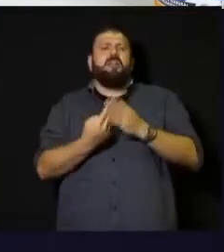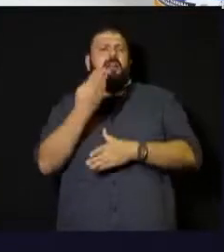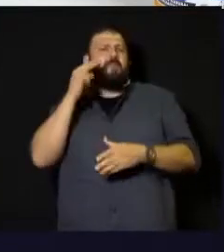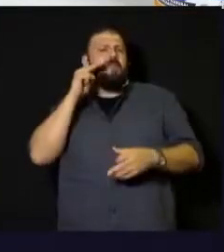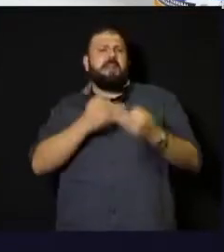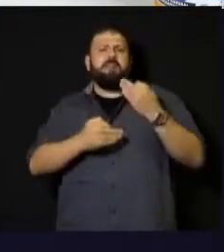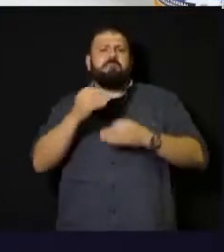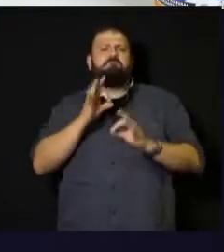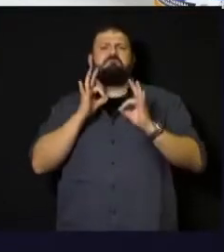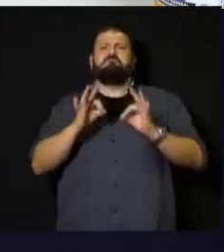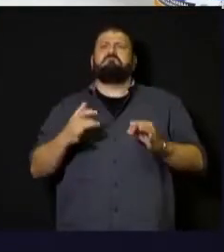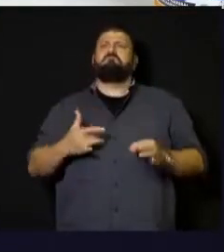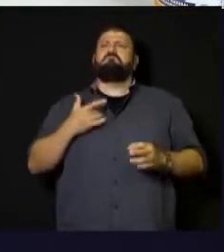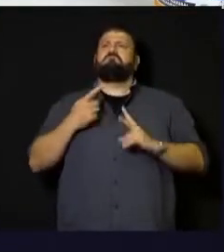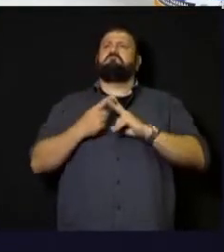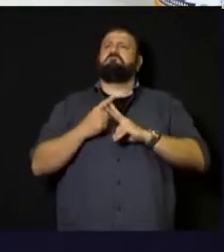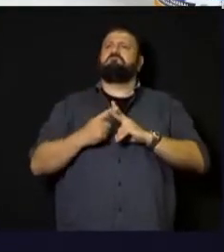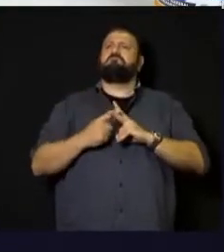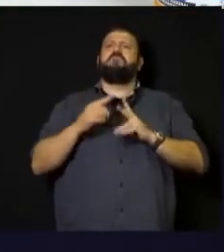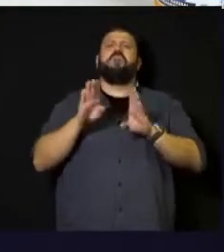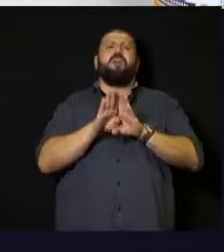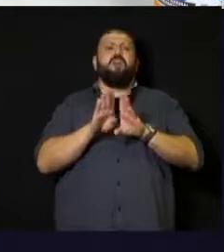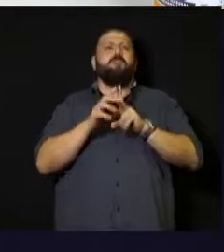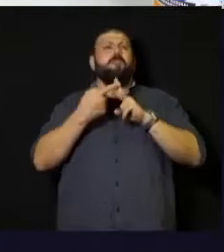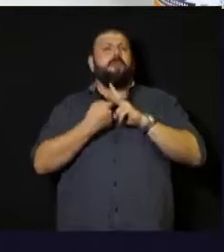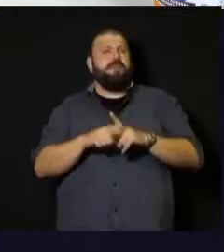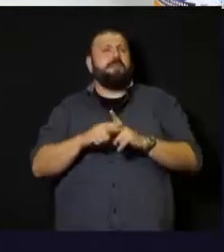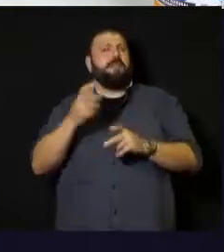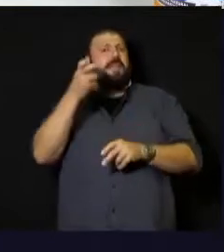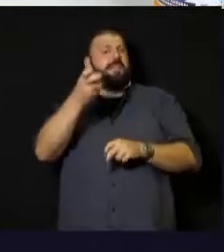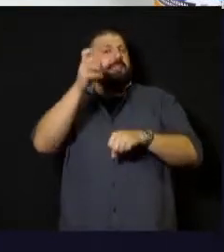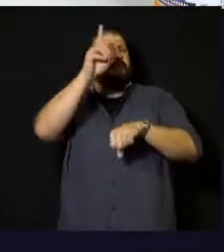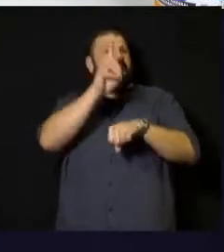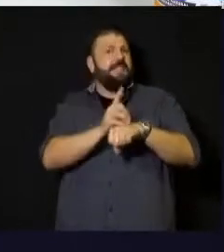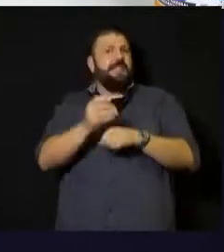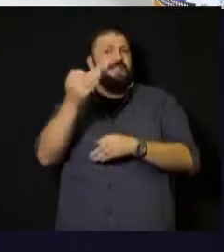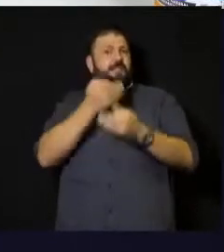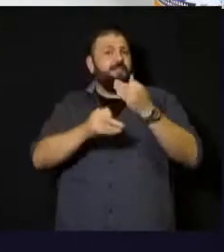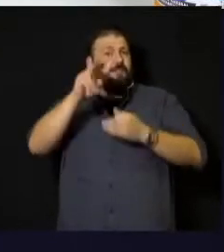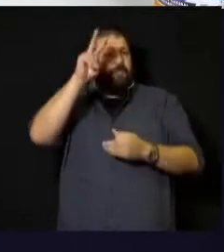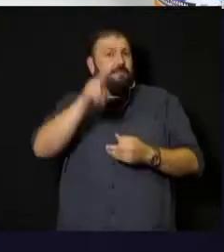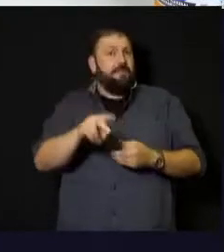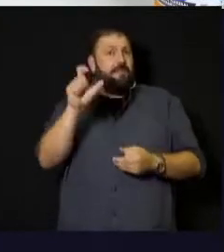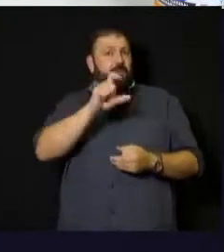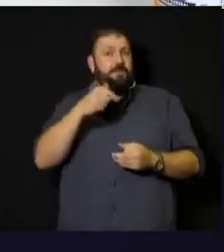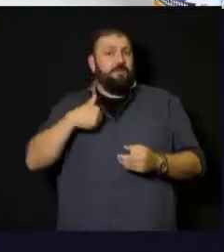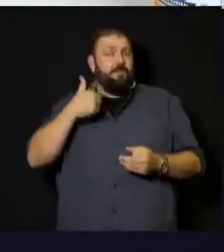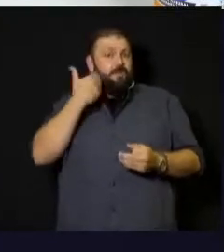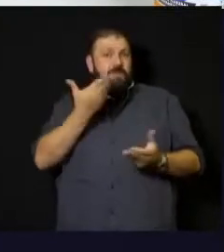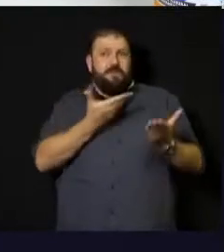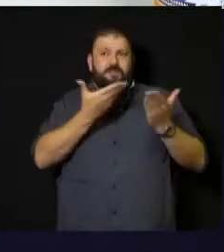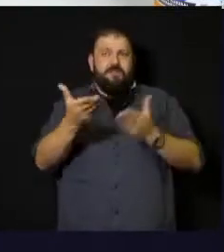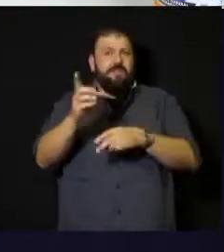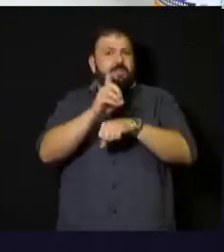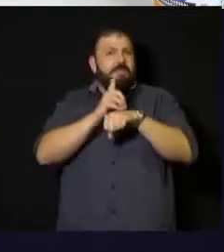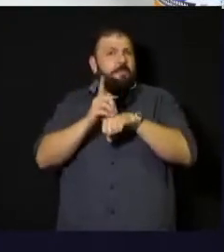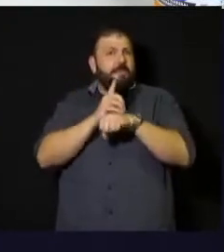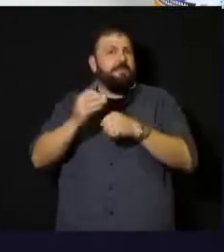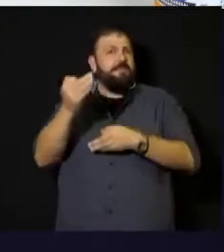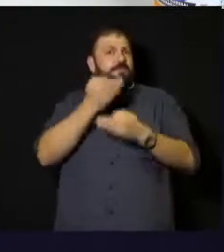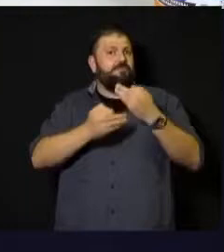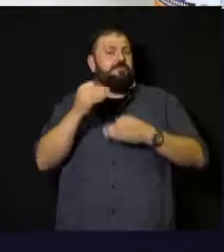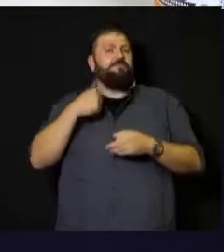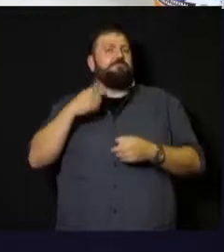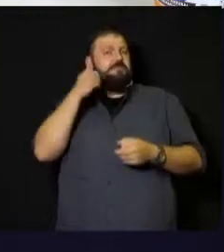So something very important is how we begin the day. So actually, if we want to reach diamond, I don't know, you know